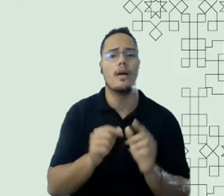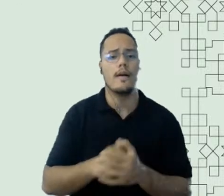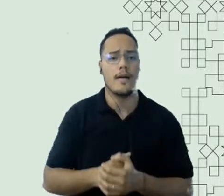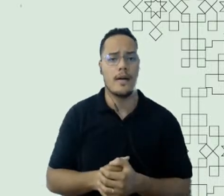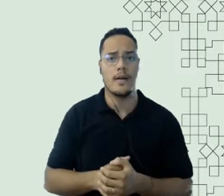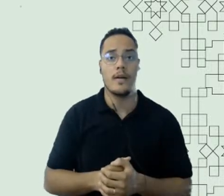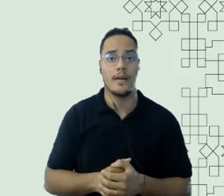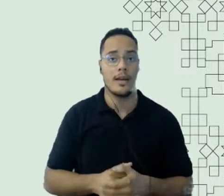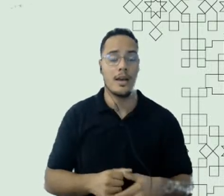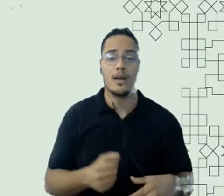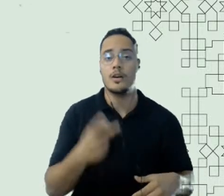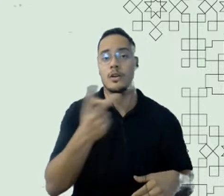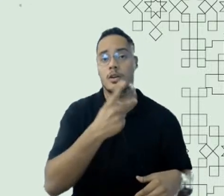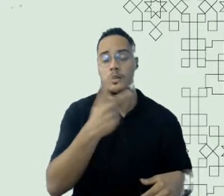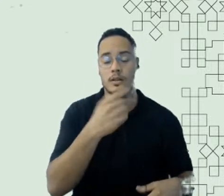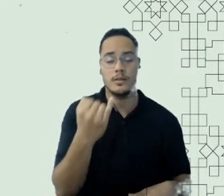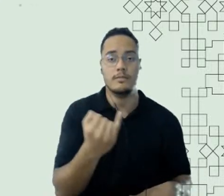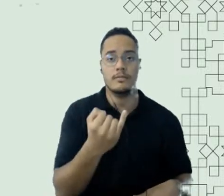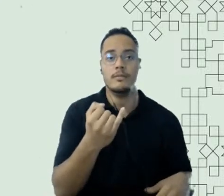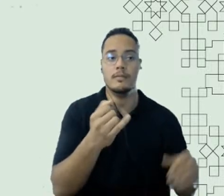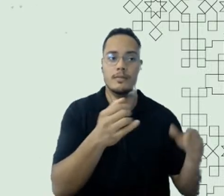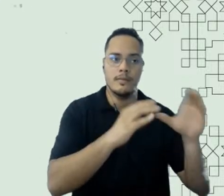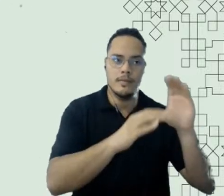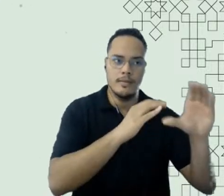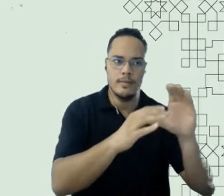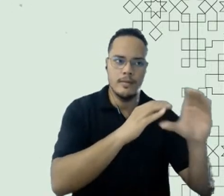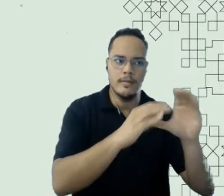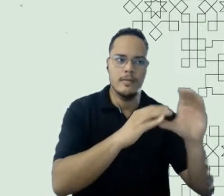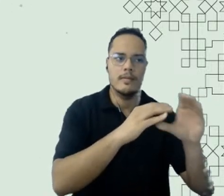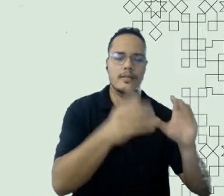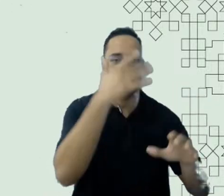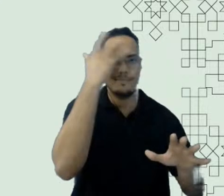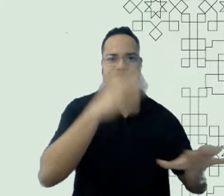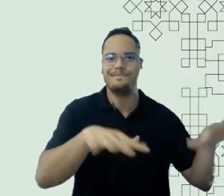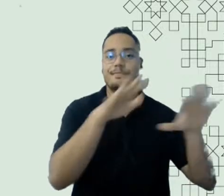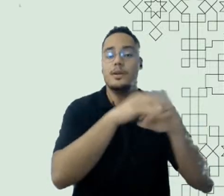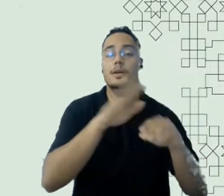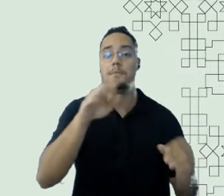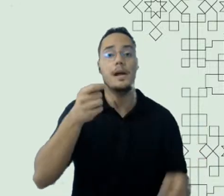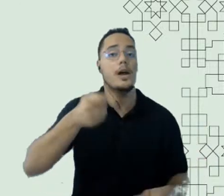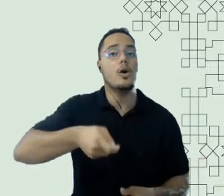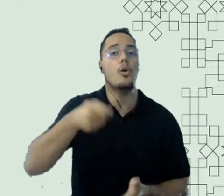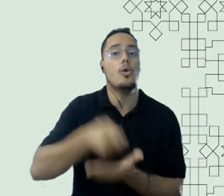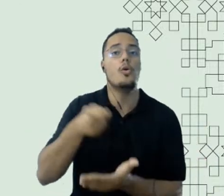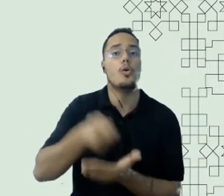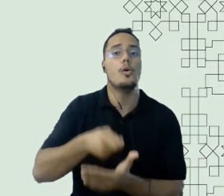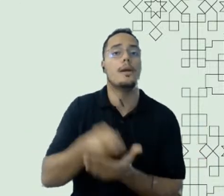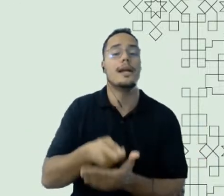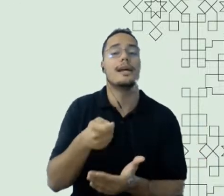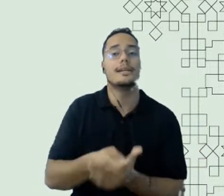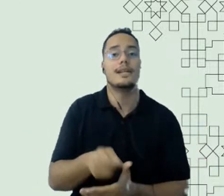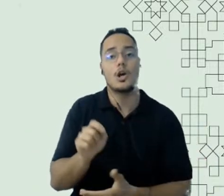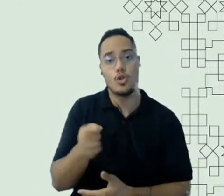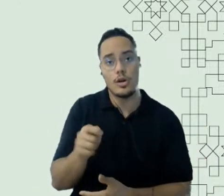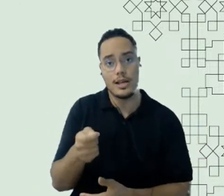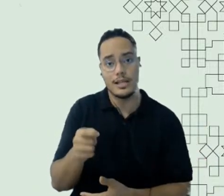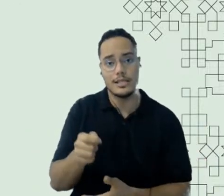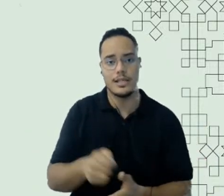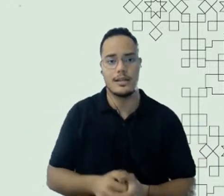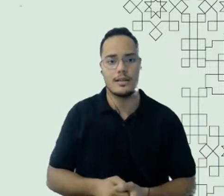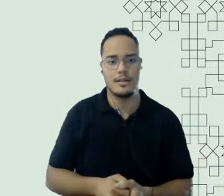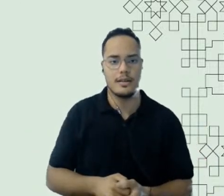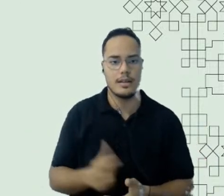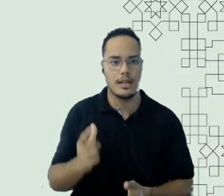get a license, or the license it will get, will actually cover the upload by user to the extent that they act for